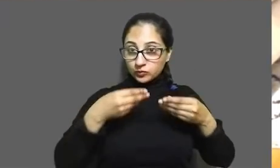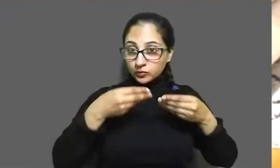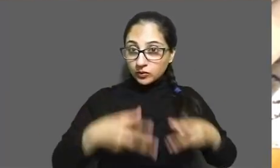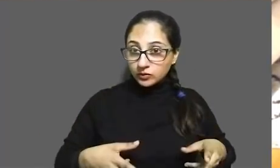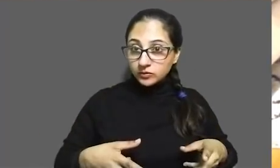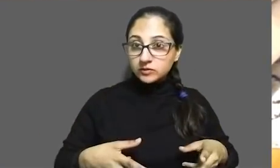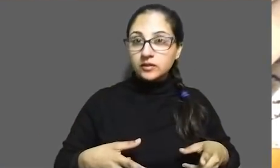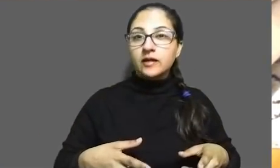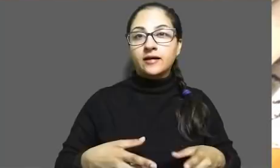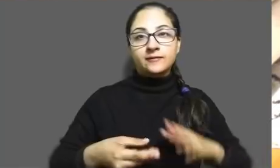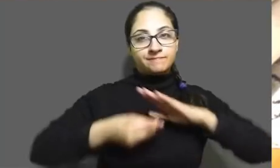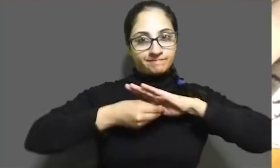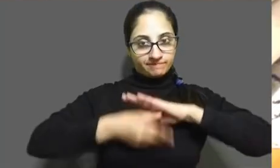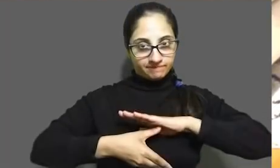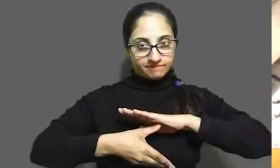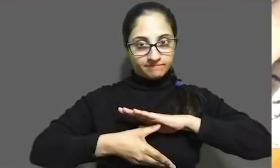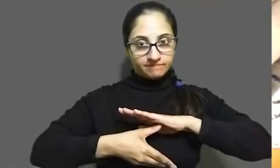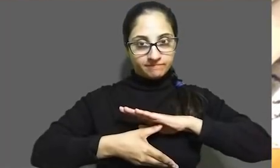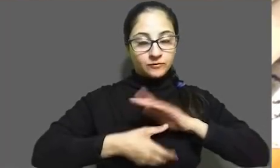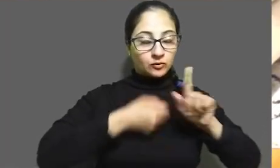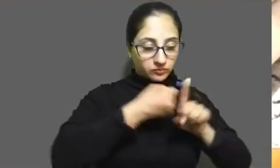grace, living fully,